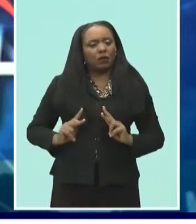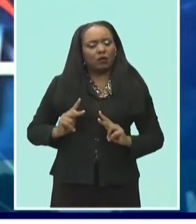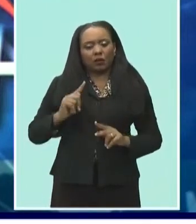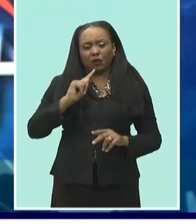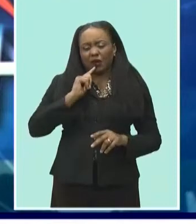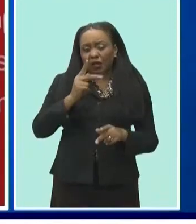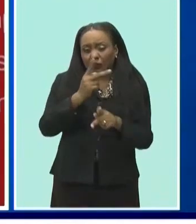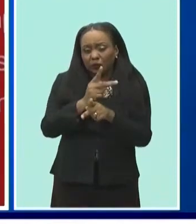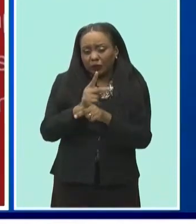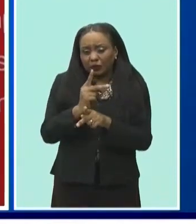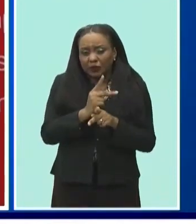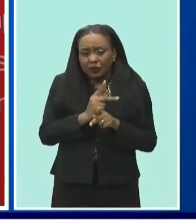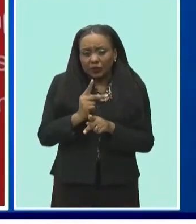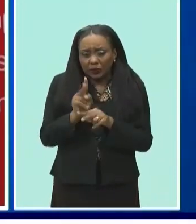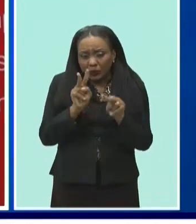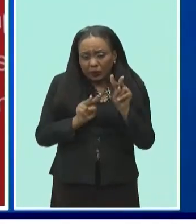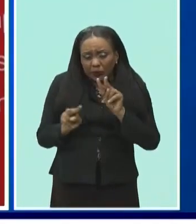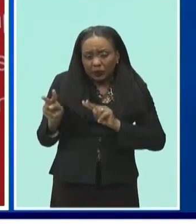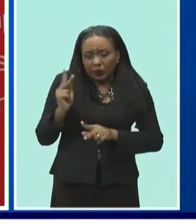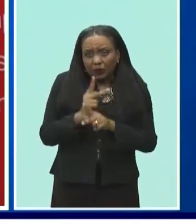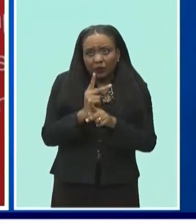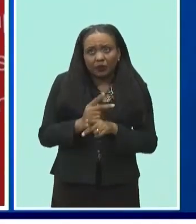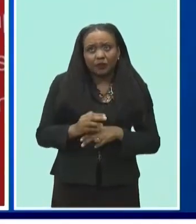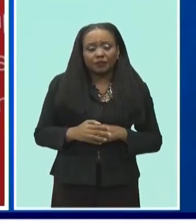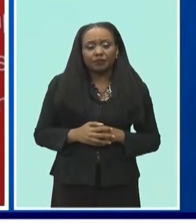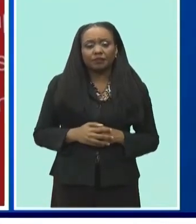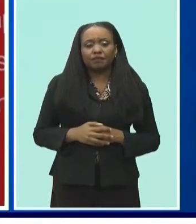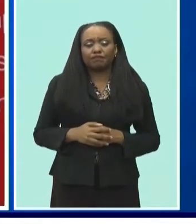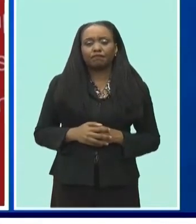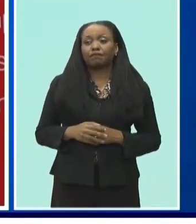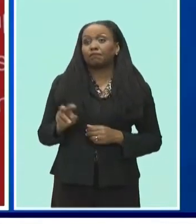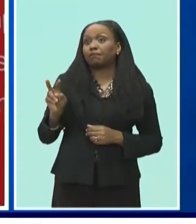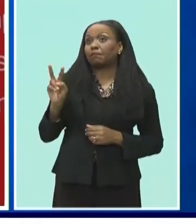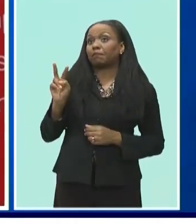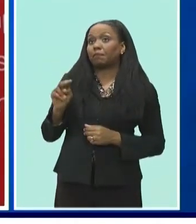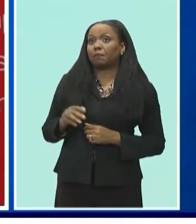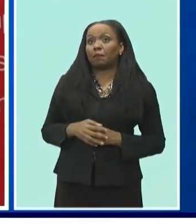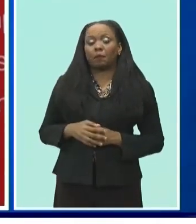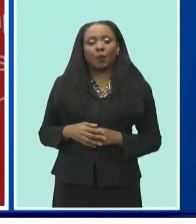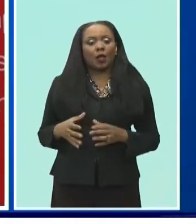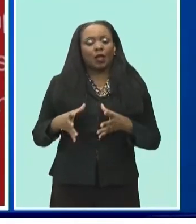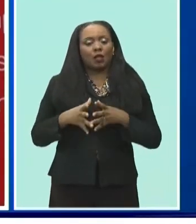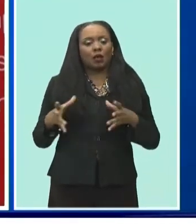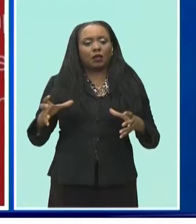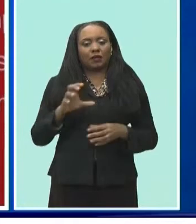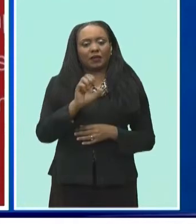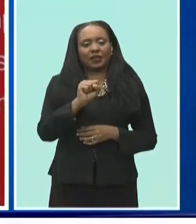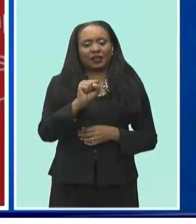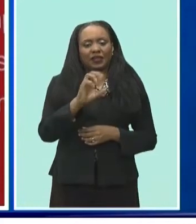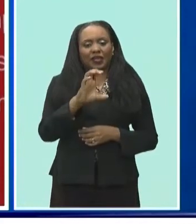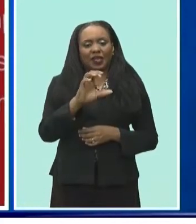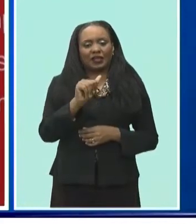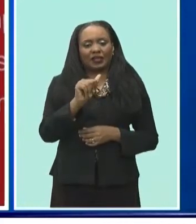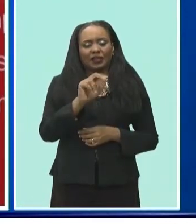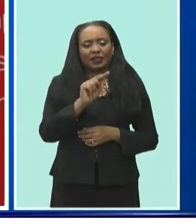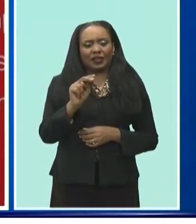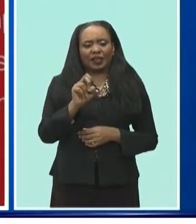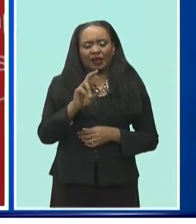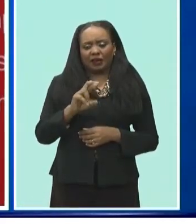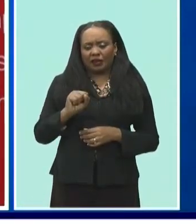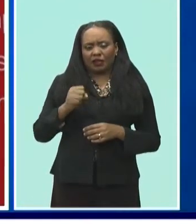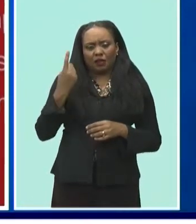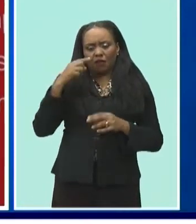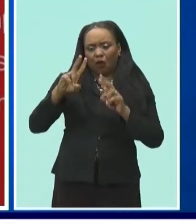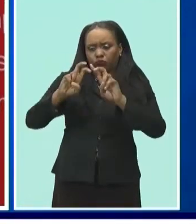vigilant. Through the procurement of top-of-the-line scanners to identify contraband and other illegal goods, tighten our